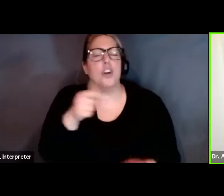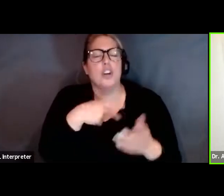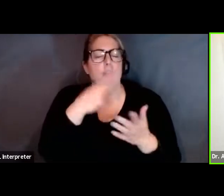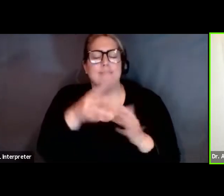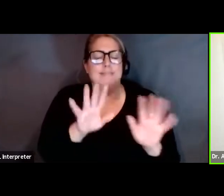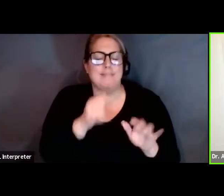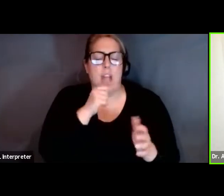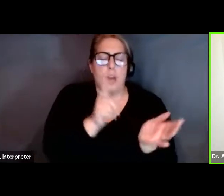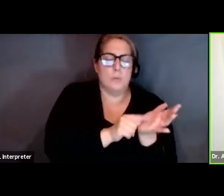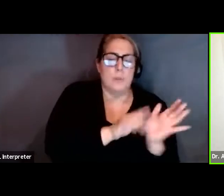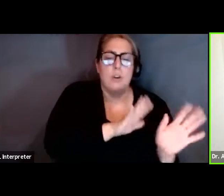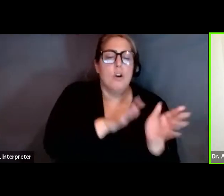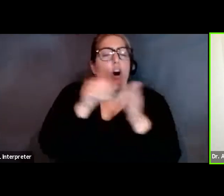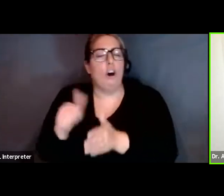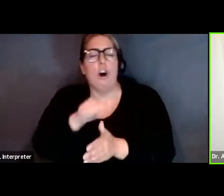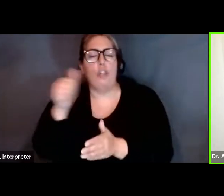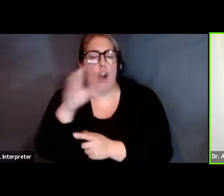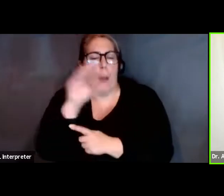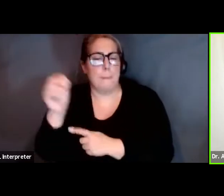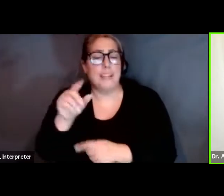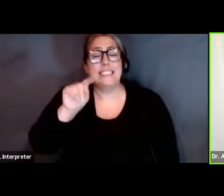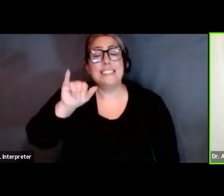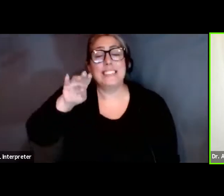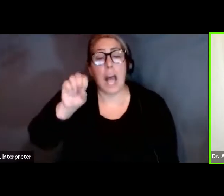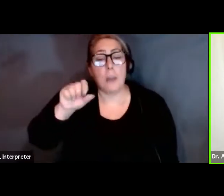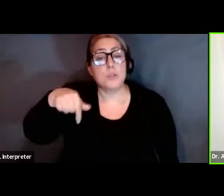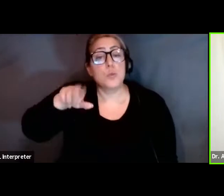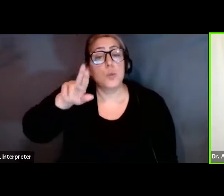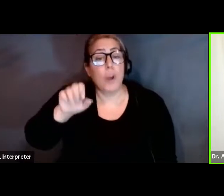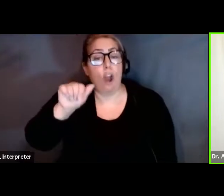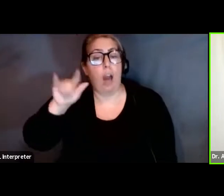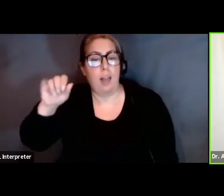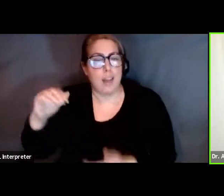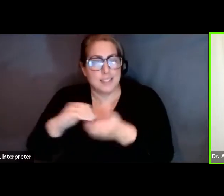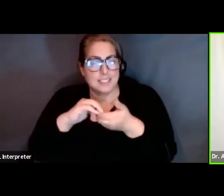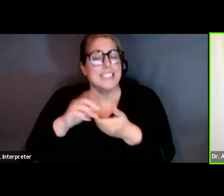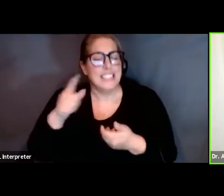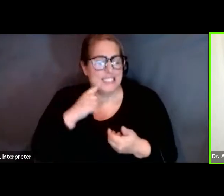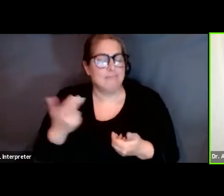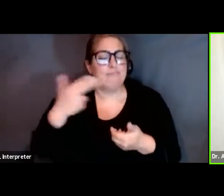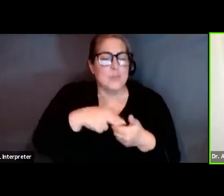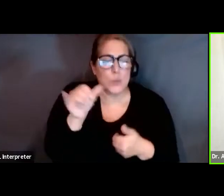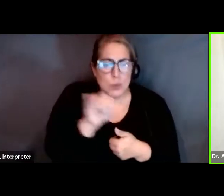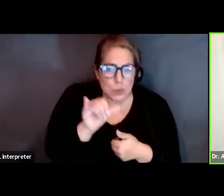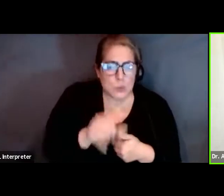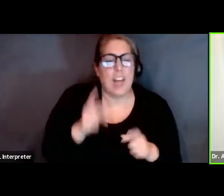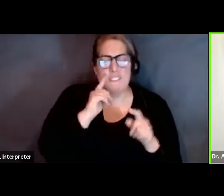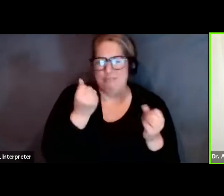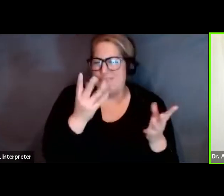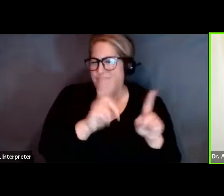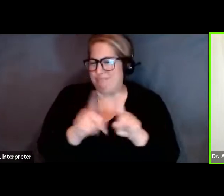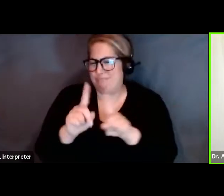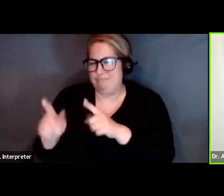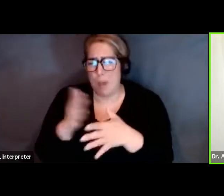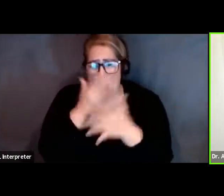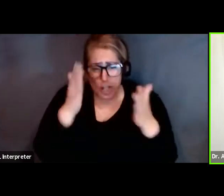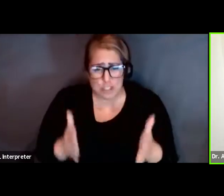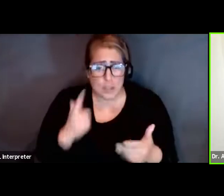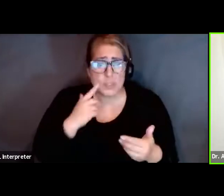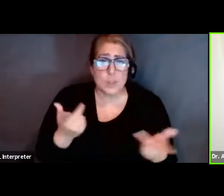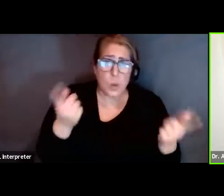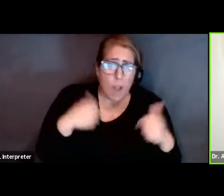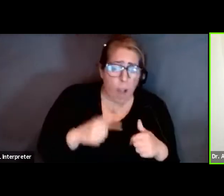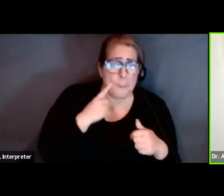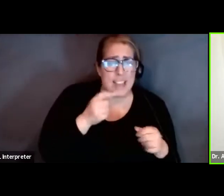partners like Breaking Ground, Midtown Community Court, and the Center for Court Innovation, the the Partnership for Public Spaces, New York